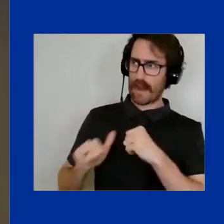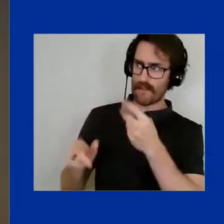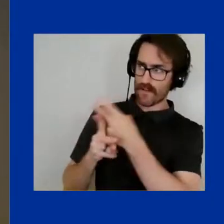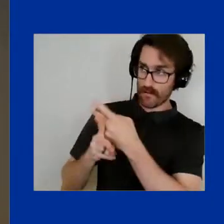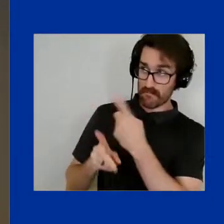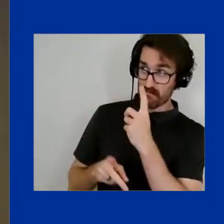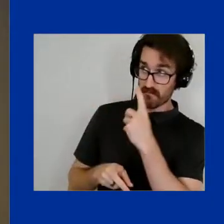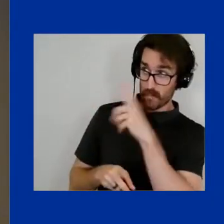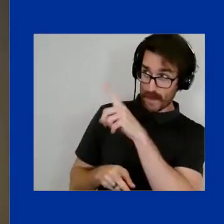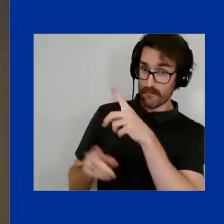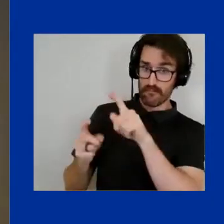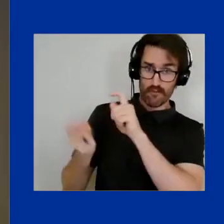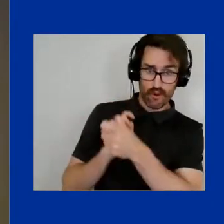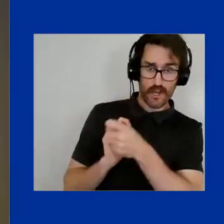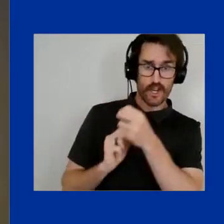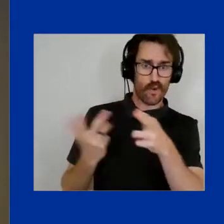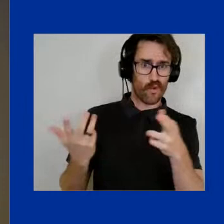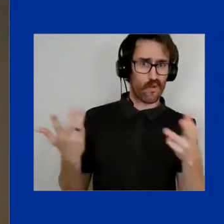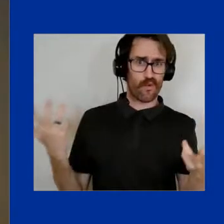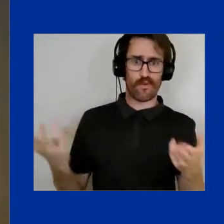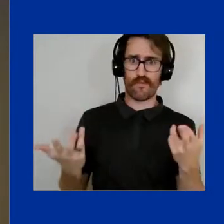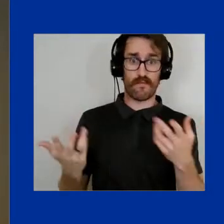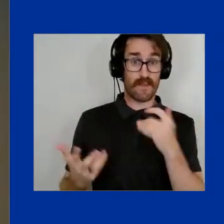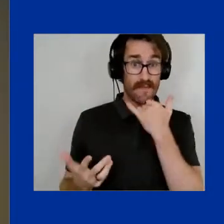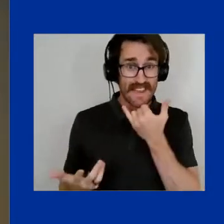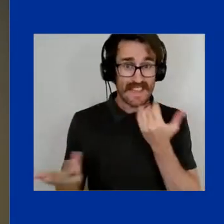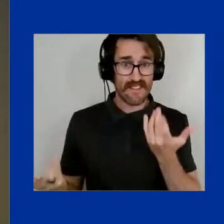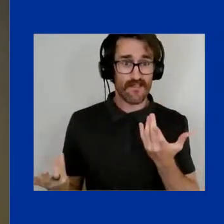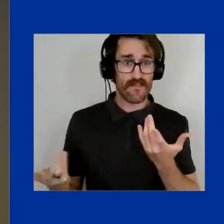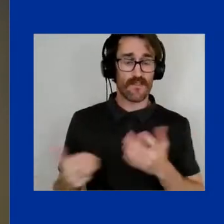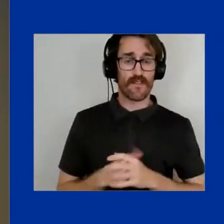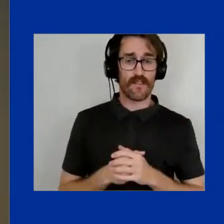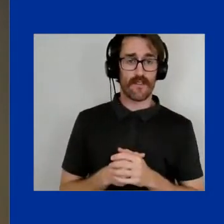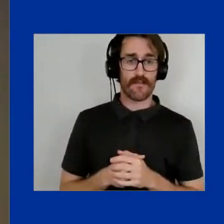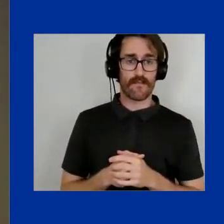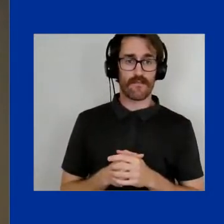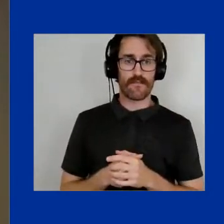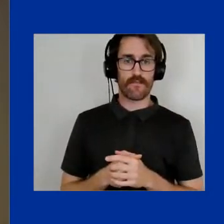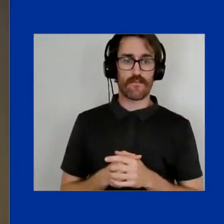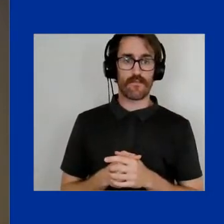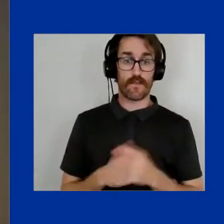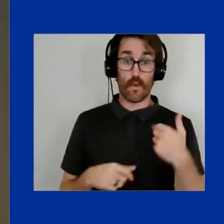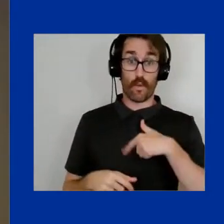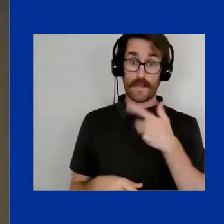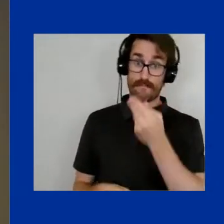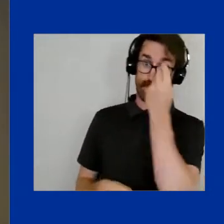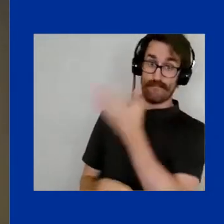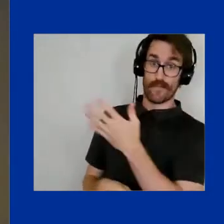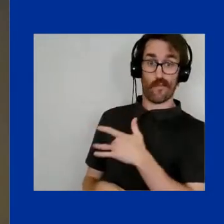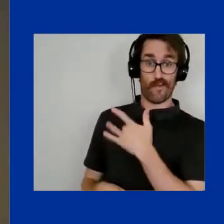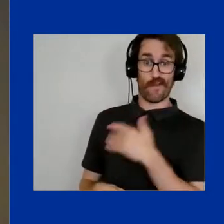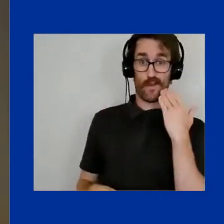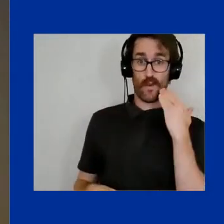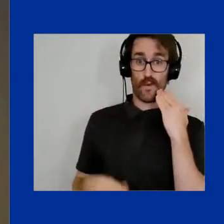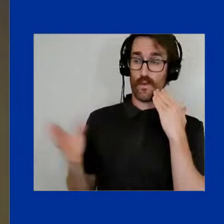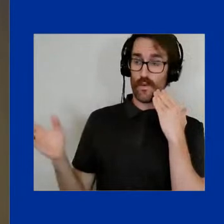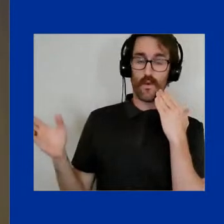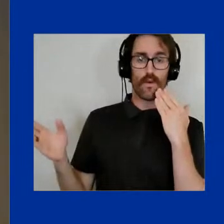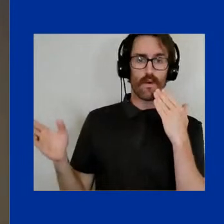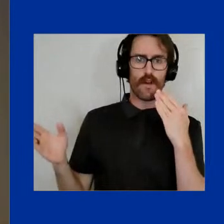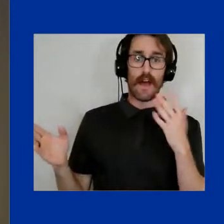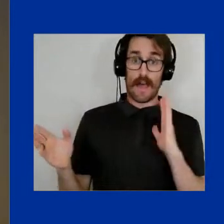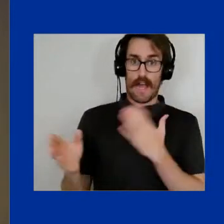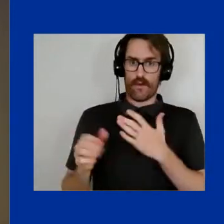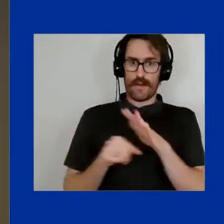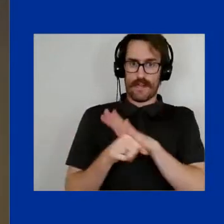changed? Anything else? We've provided to the province the areas